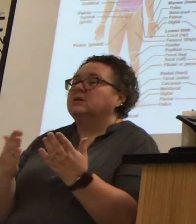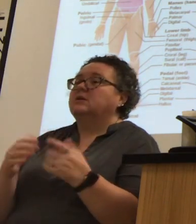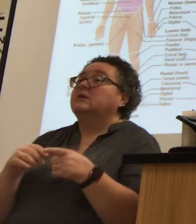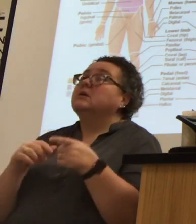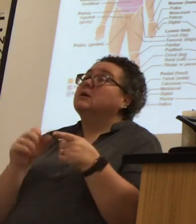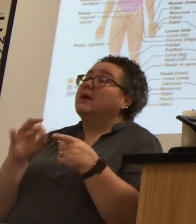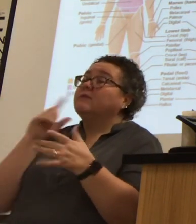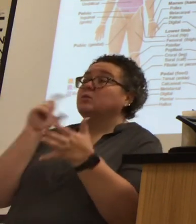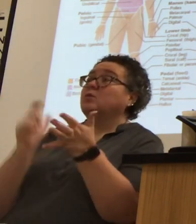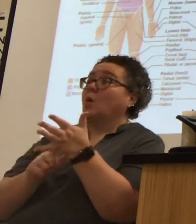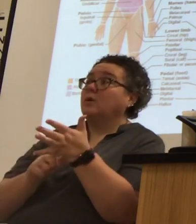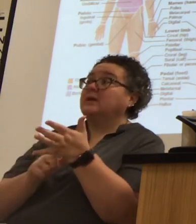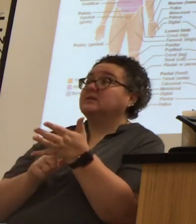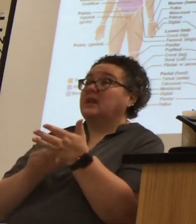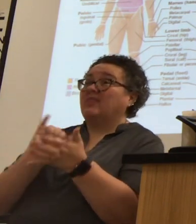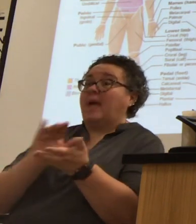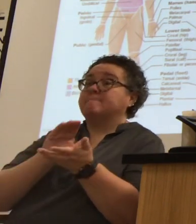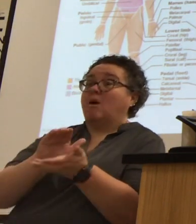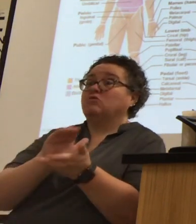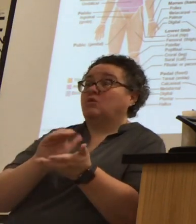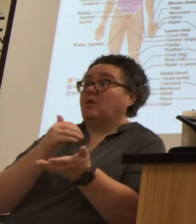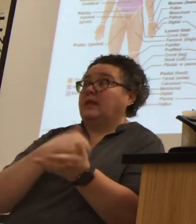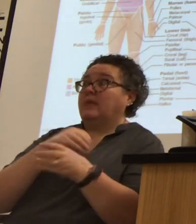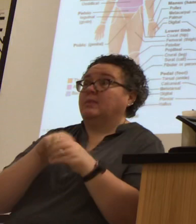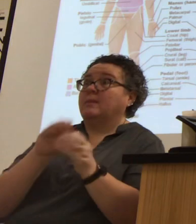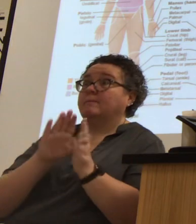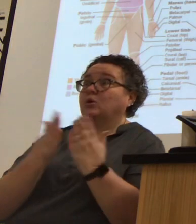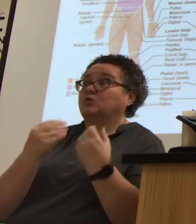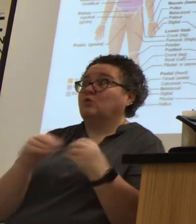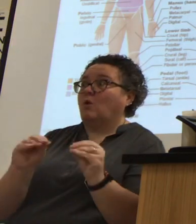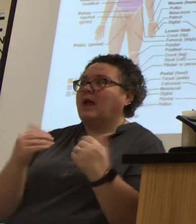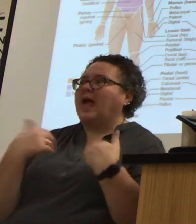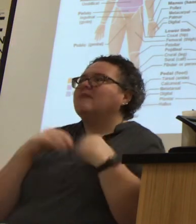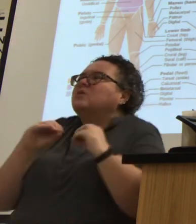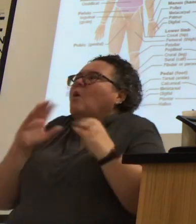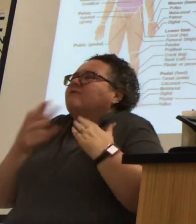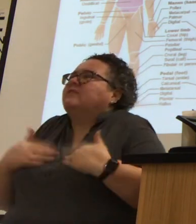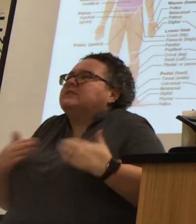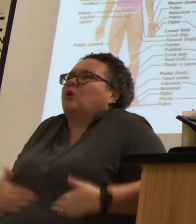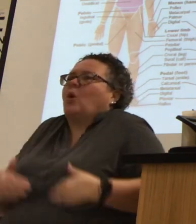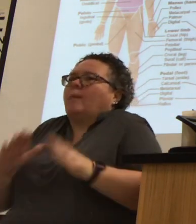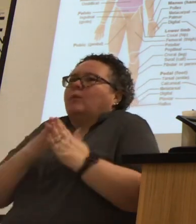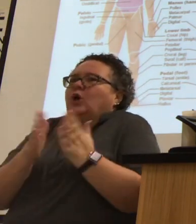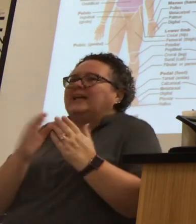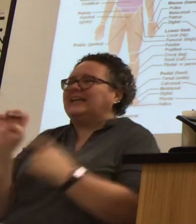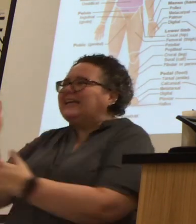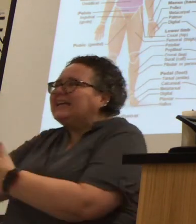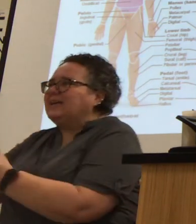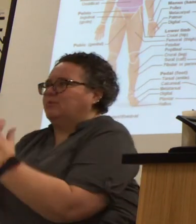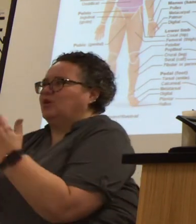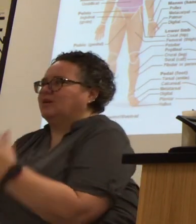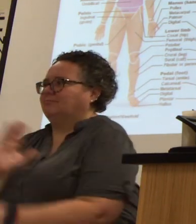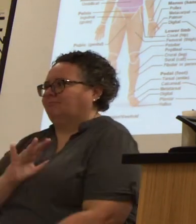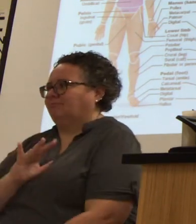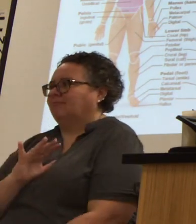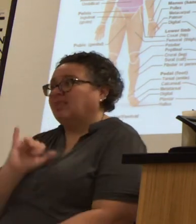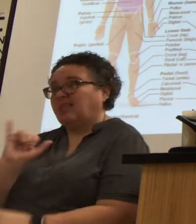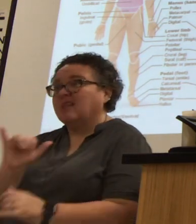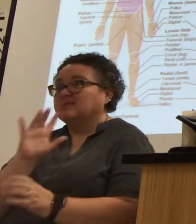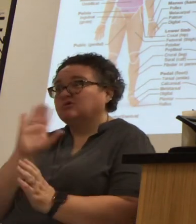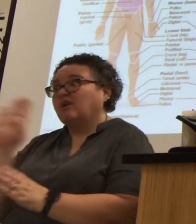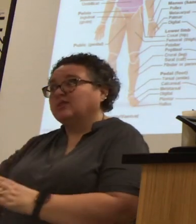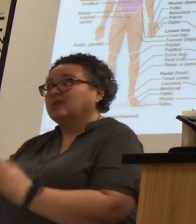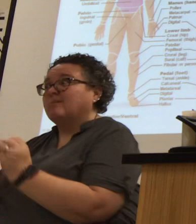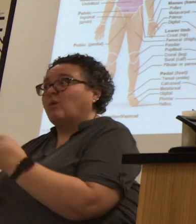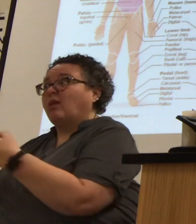if you'll notice, the bundle pack I have in the bookstore doesn't even have a physical book. It's ebook. Okay, that's the way things are going. And